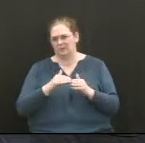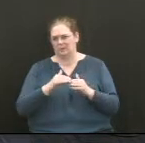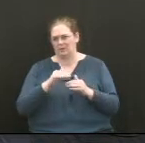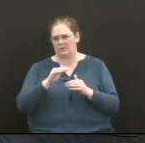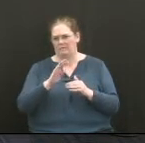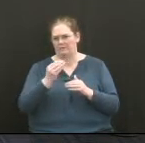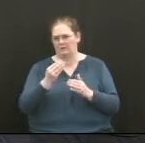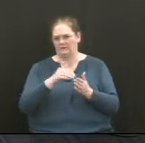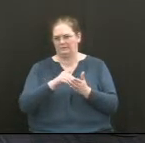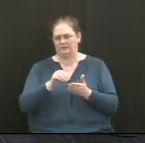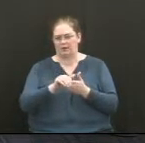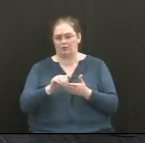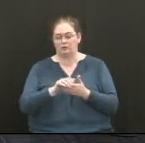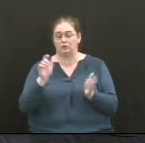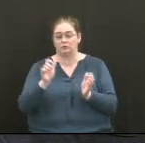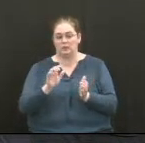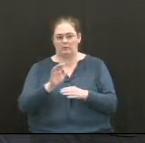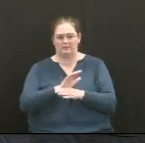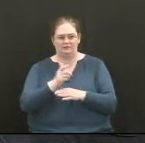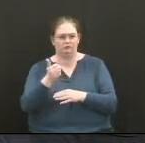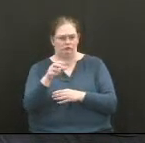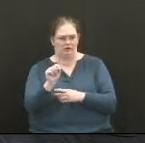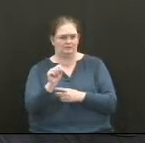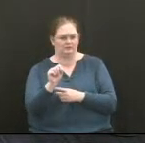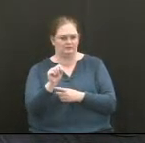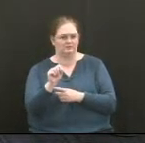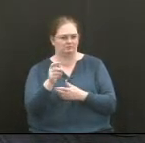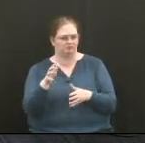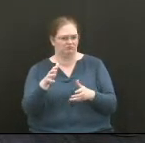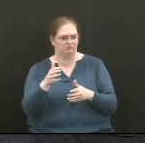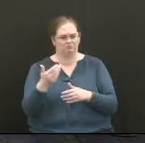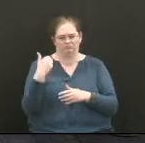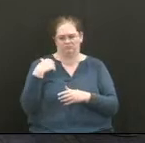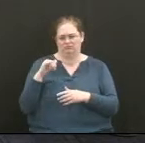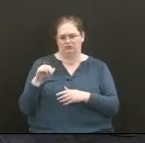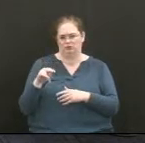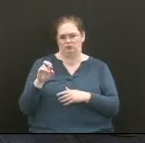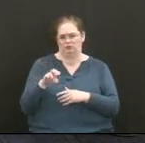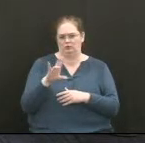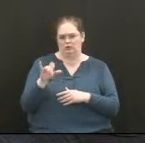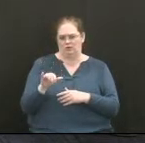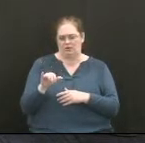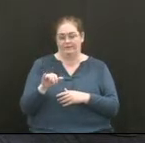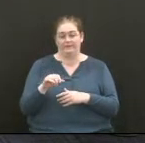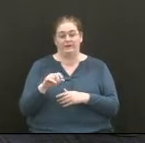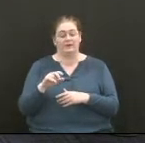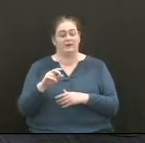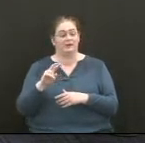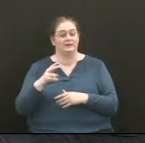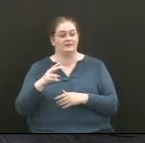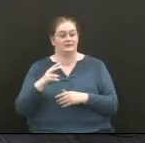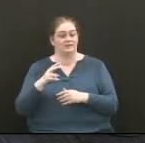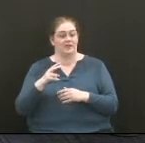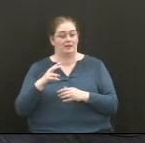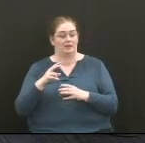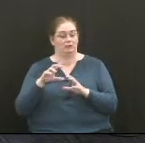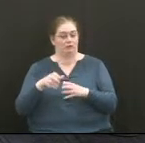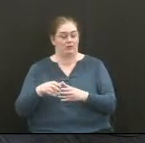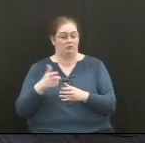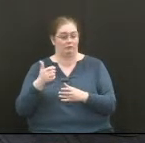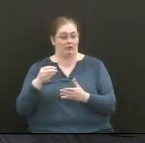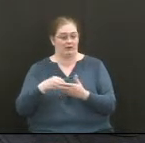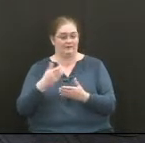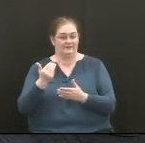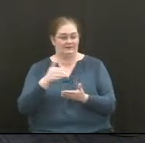a little over $14 million in small business grants. That was done back in June and July. The second round of grant funding, which is